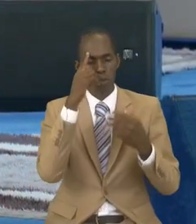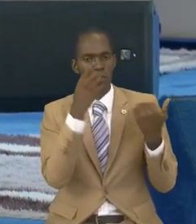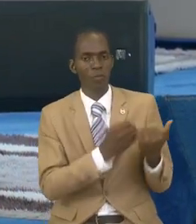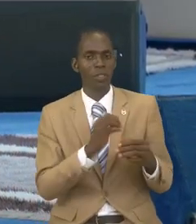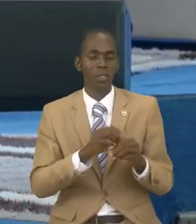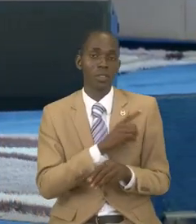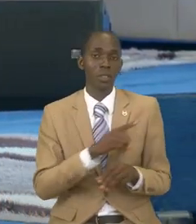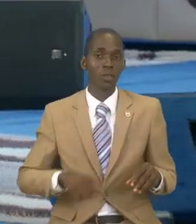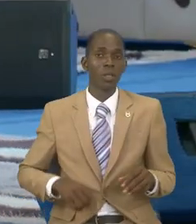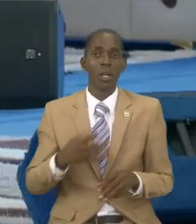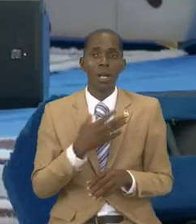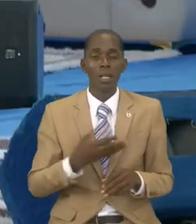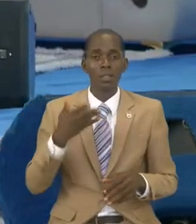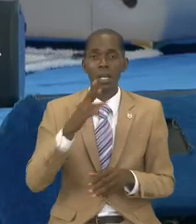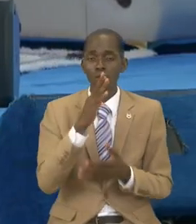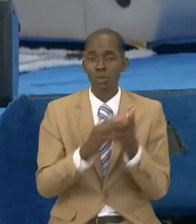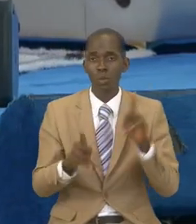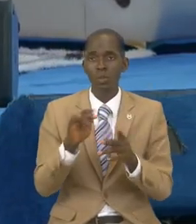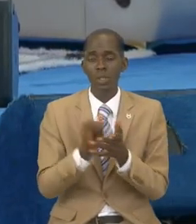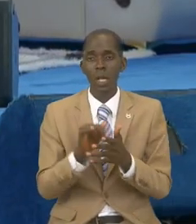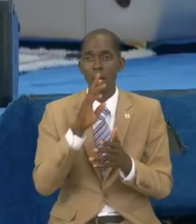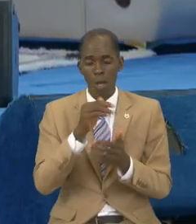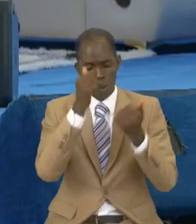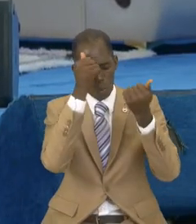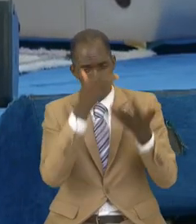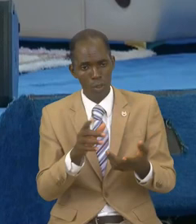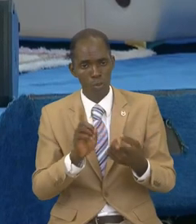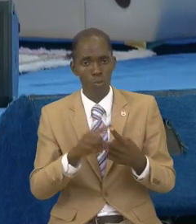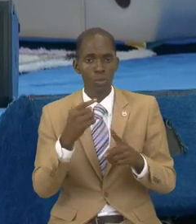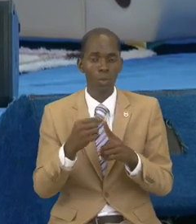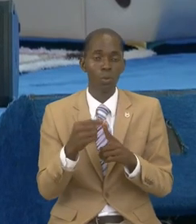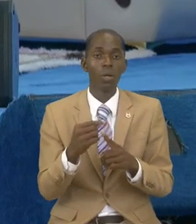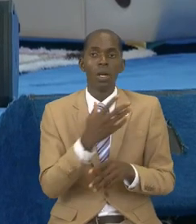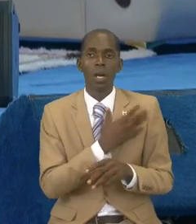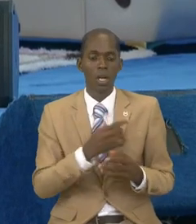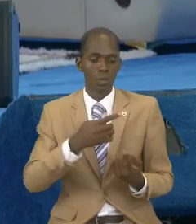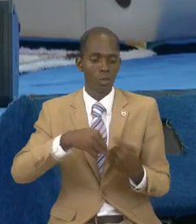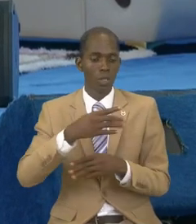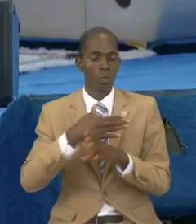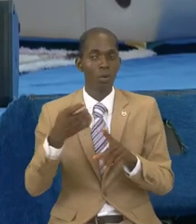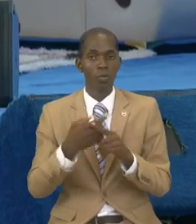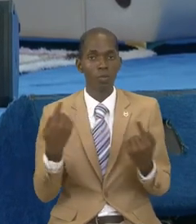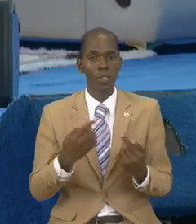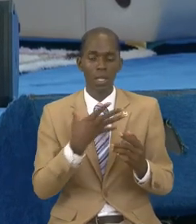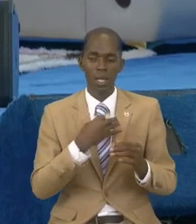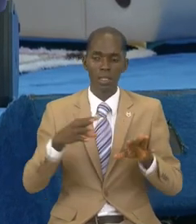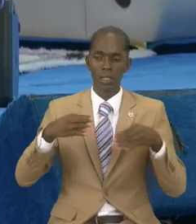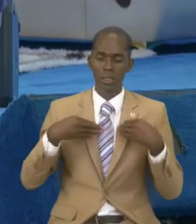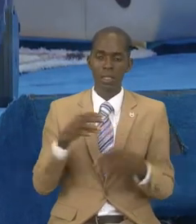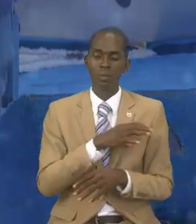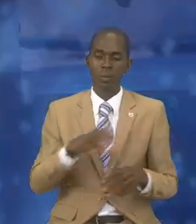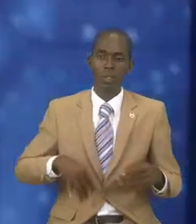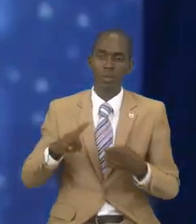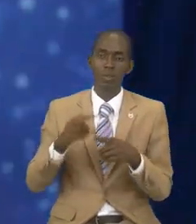that are obedient to the word and they turn away from sin and they turn to the Lord to save them, those